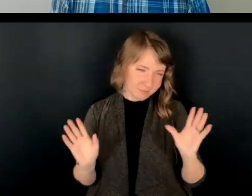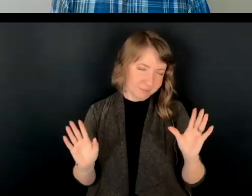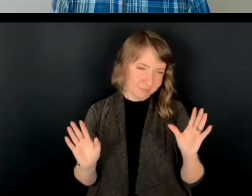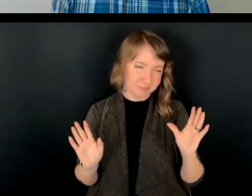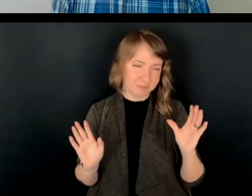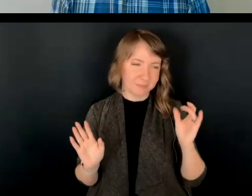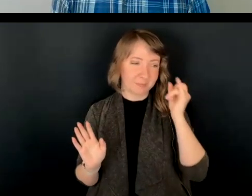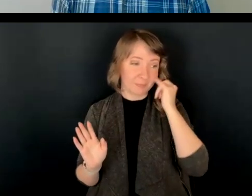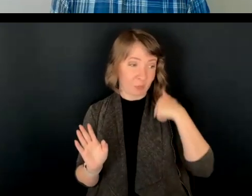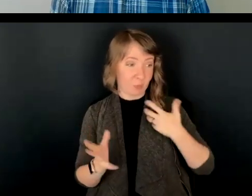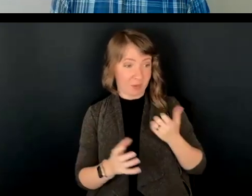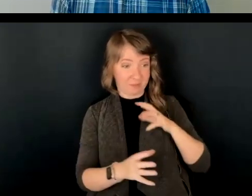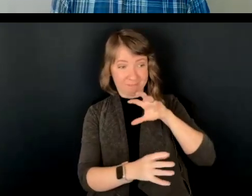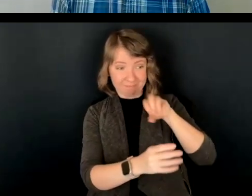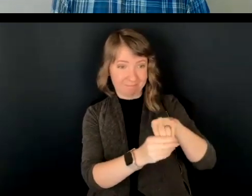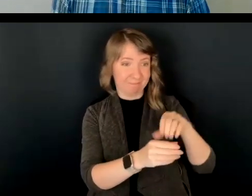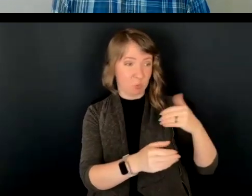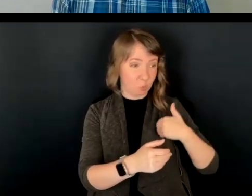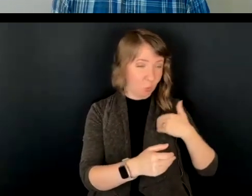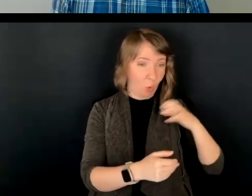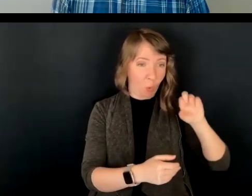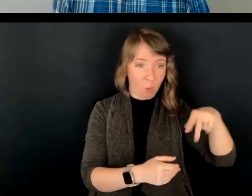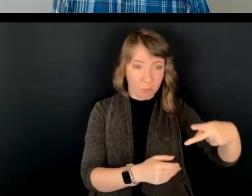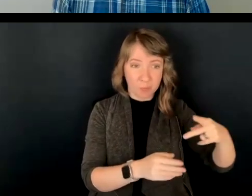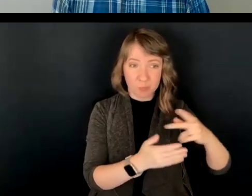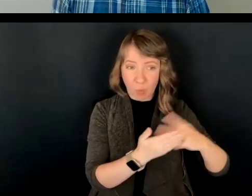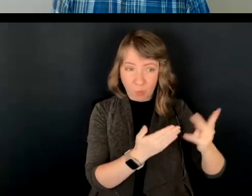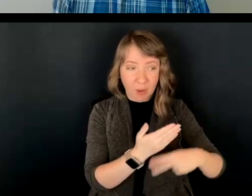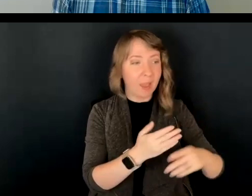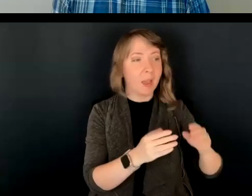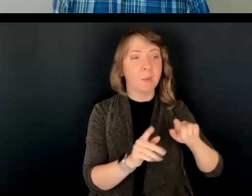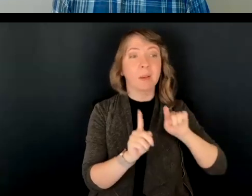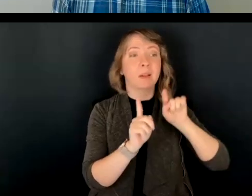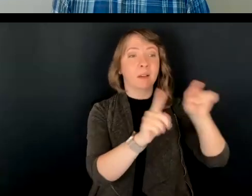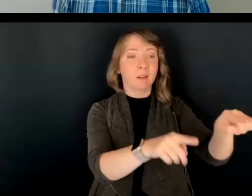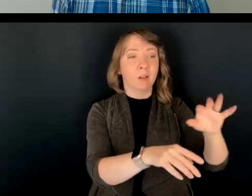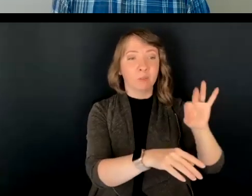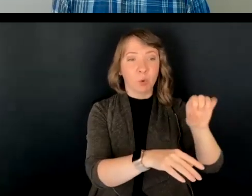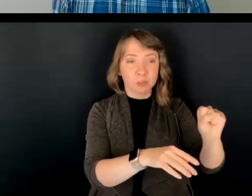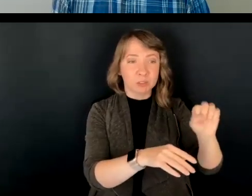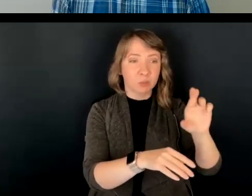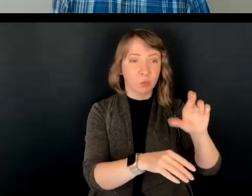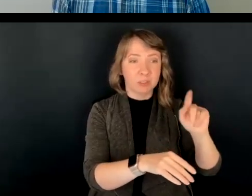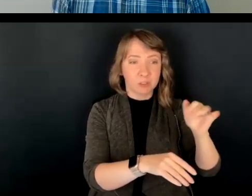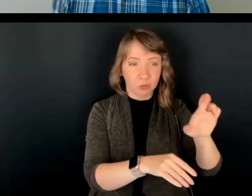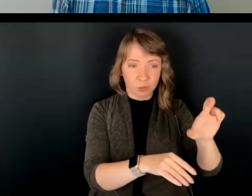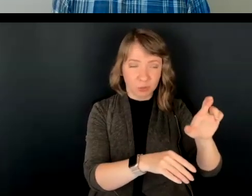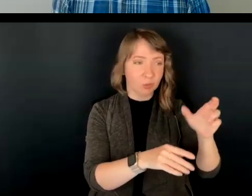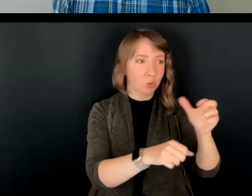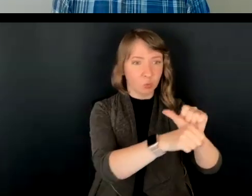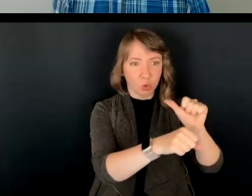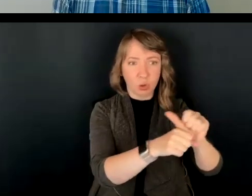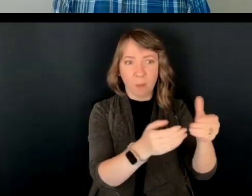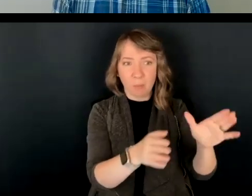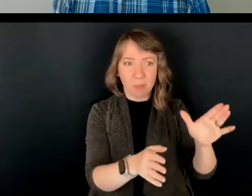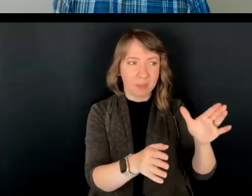youth corps program and have them stationed at Forest Service ranger districts doing work on public lands, there's going to